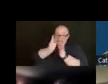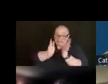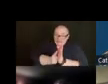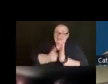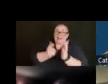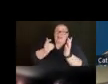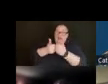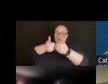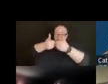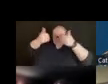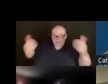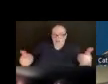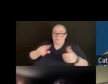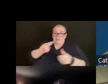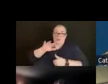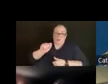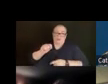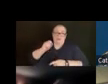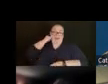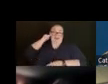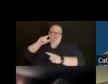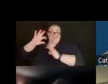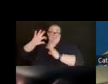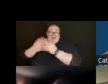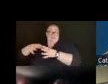We have a separate website called